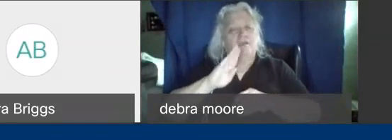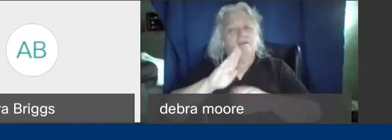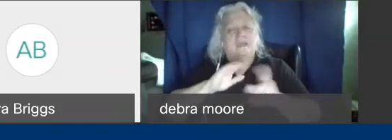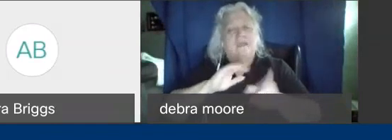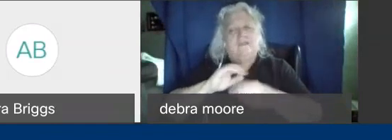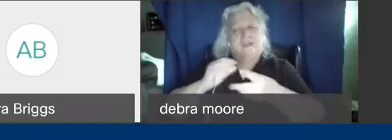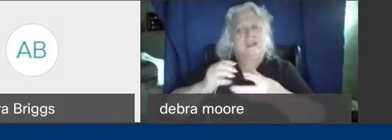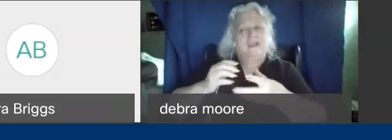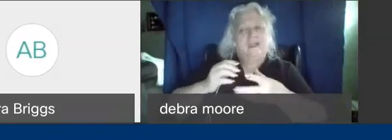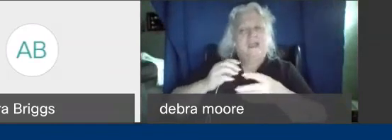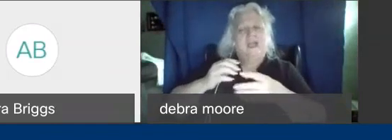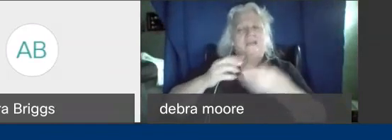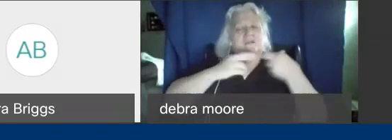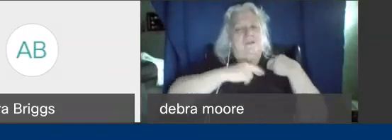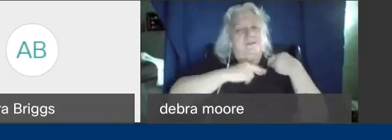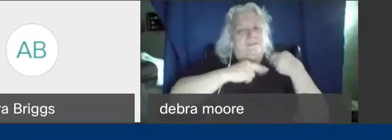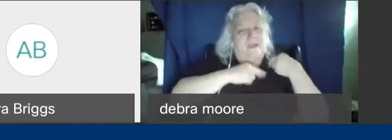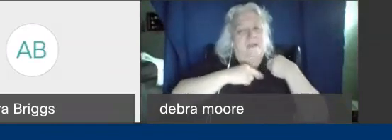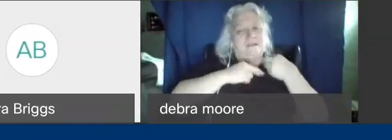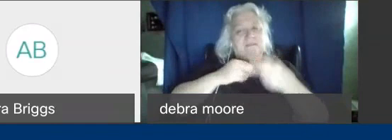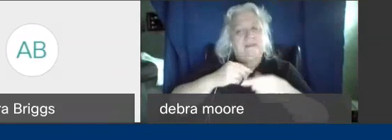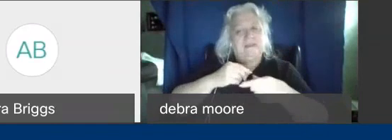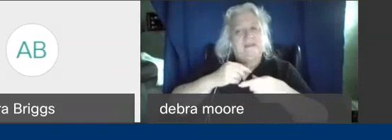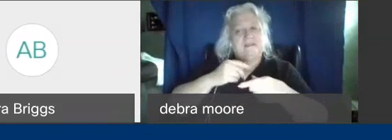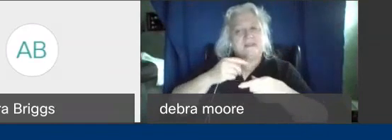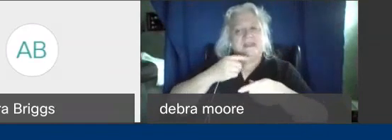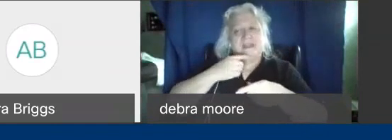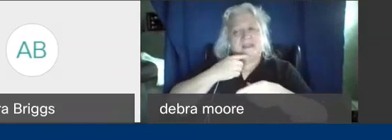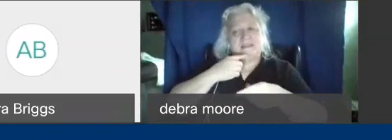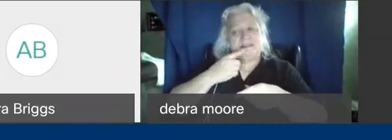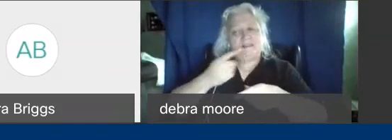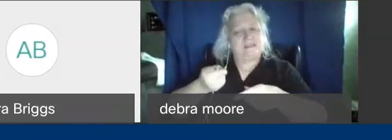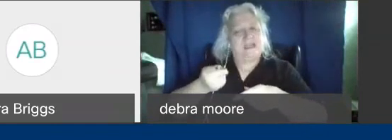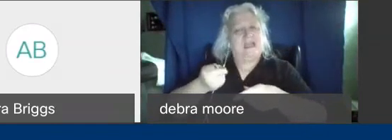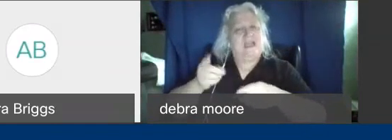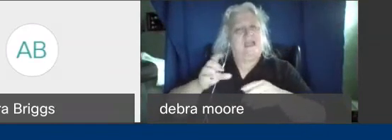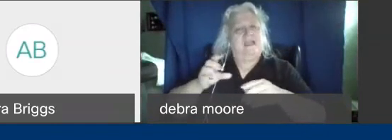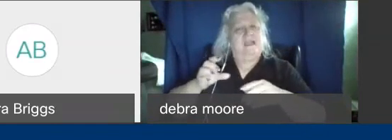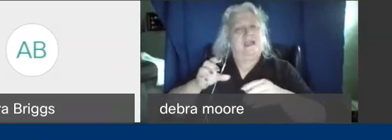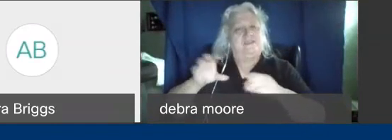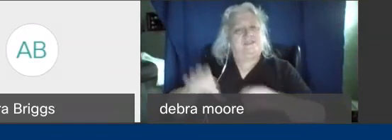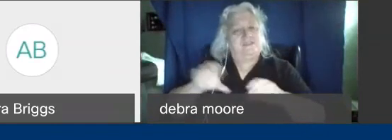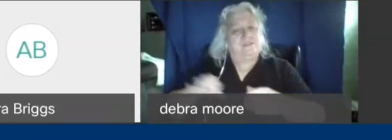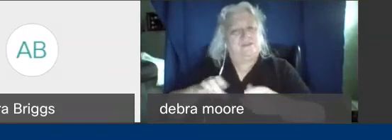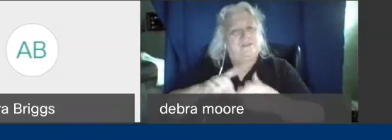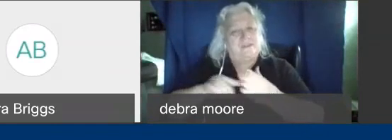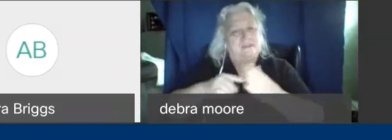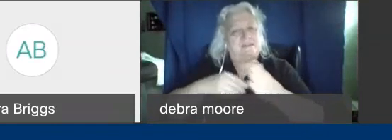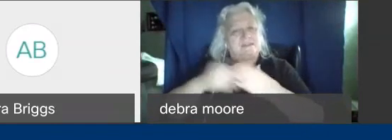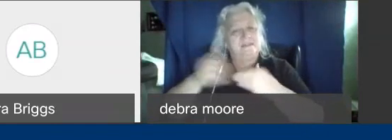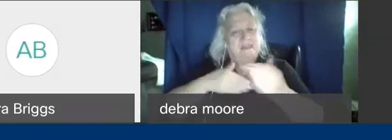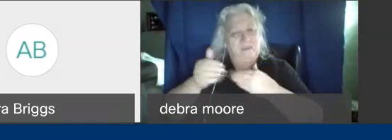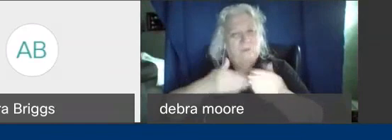duties. So it's a hostile work environment in that case. And then quid pro quo, a good example would be if